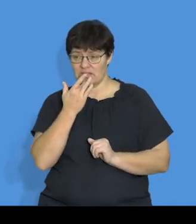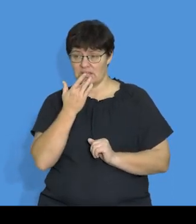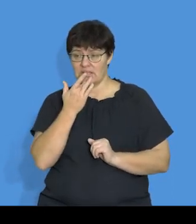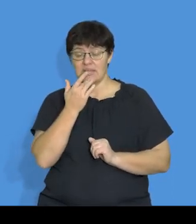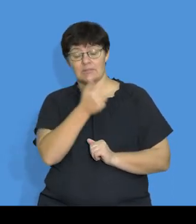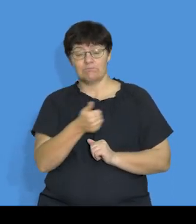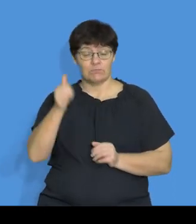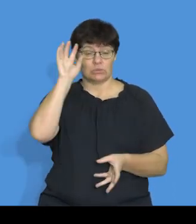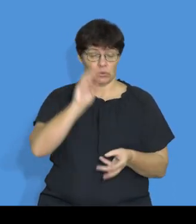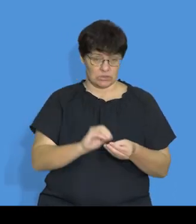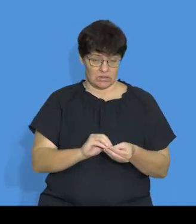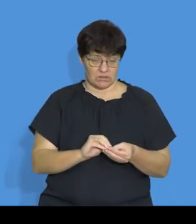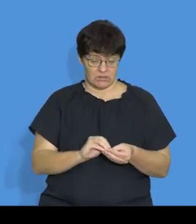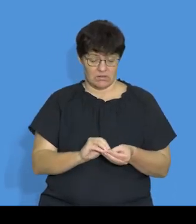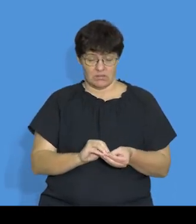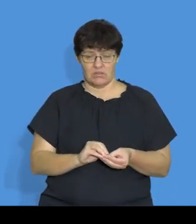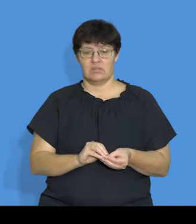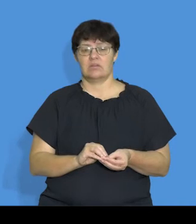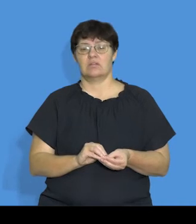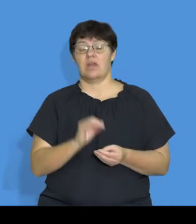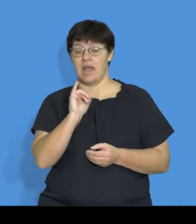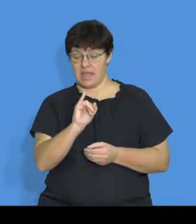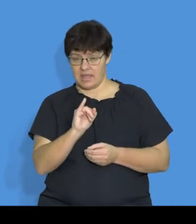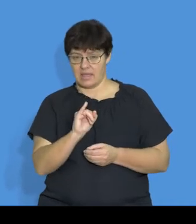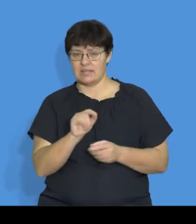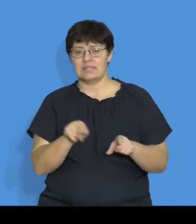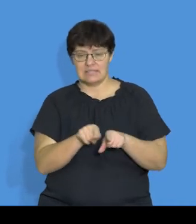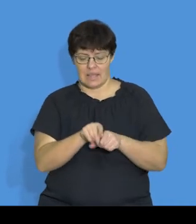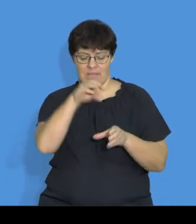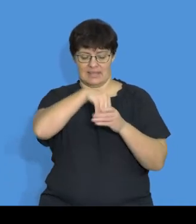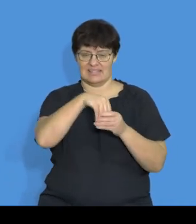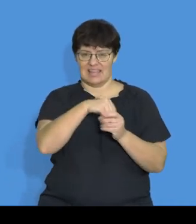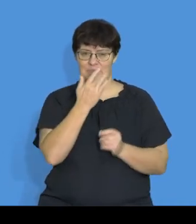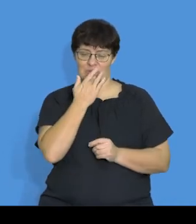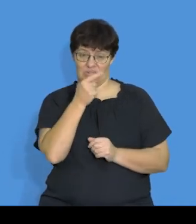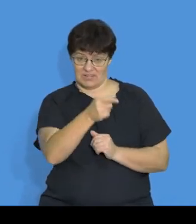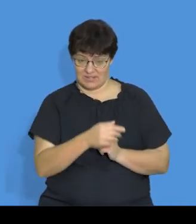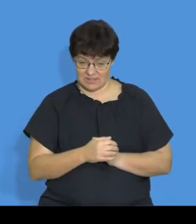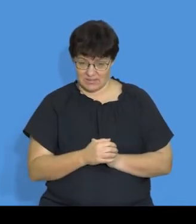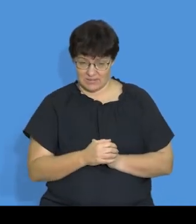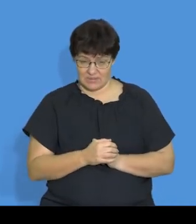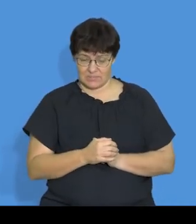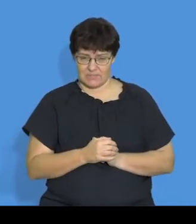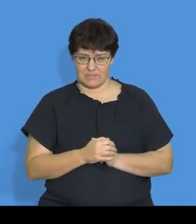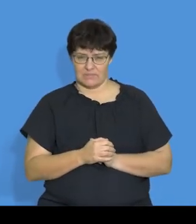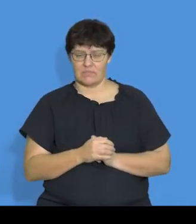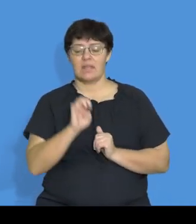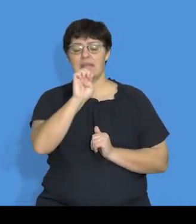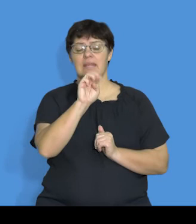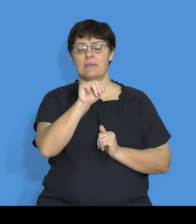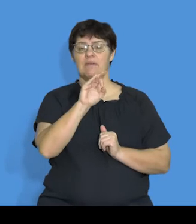current, is actually the same as inside the battery, all right? Okay, now, given the